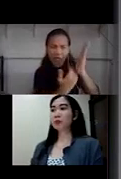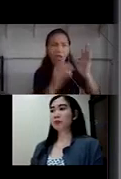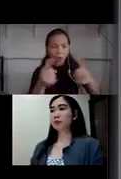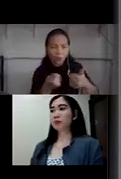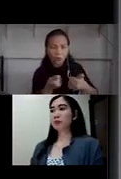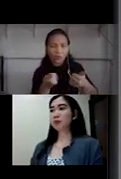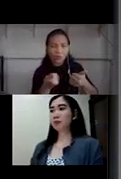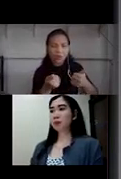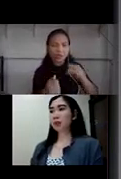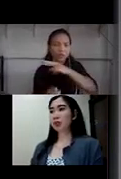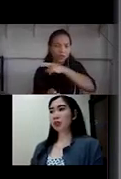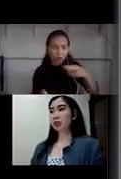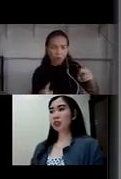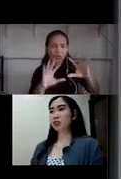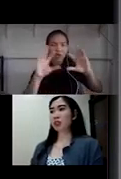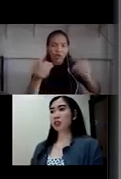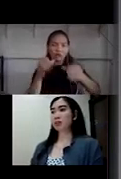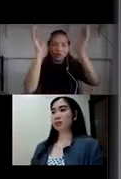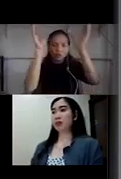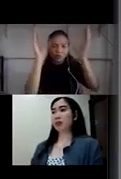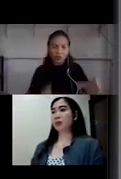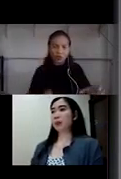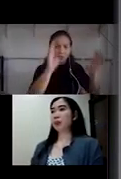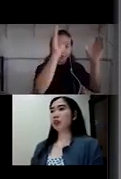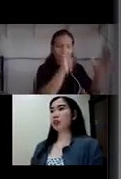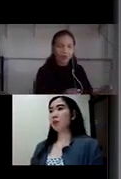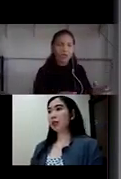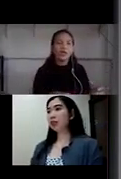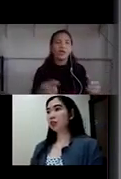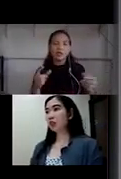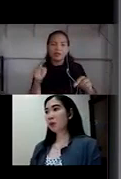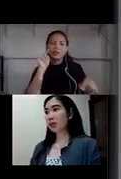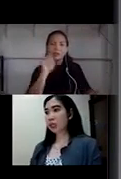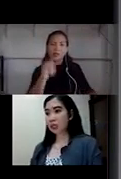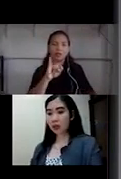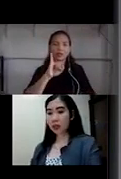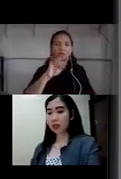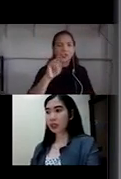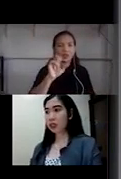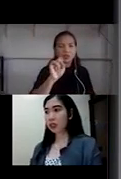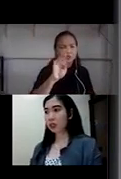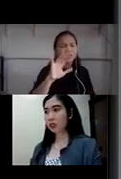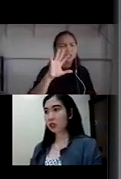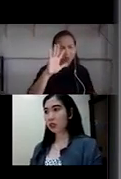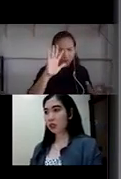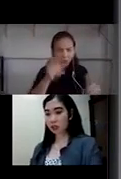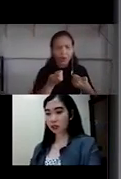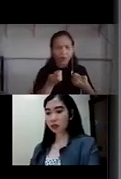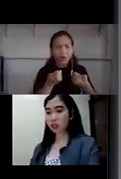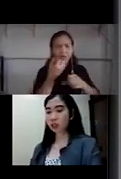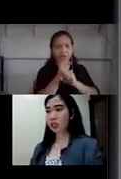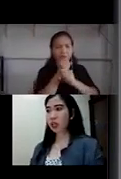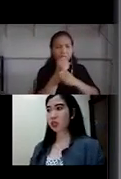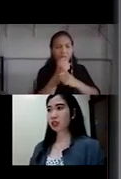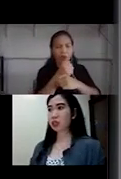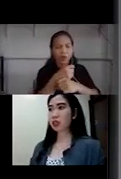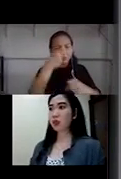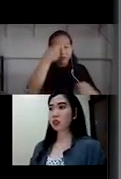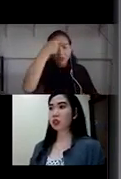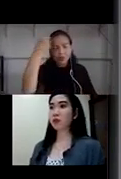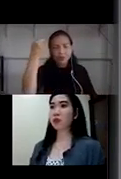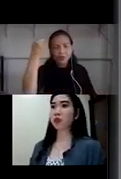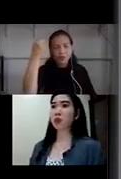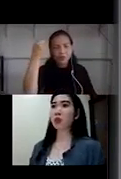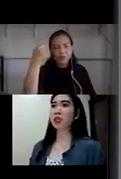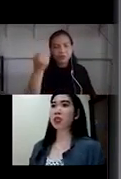columns. Then, click insert. So, bakit ko to ba ginawa? Kasi the features that I